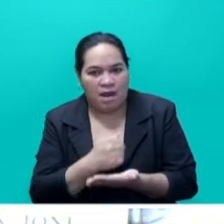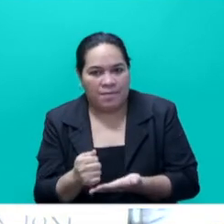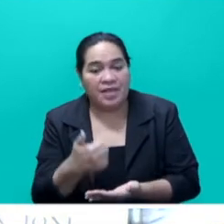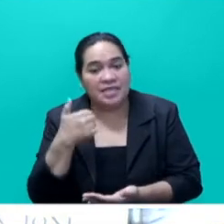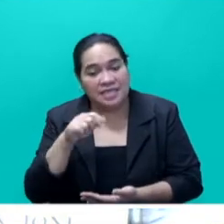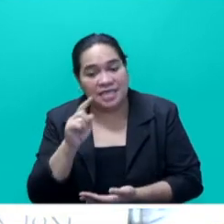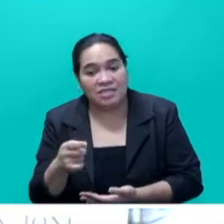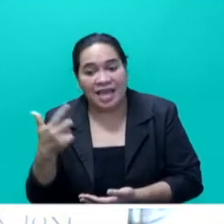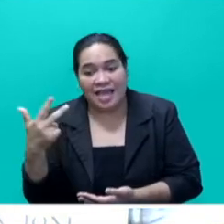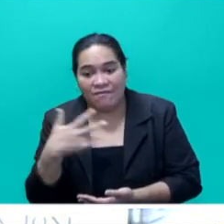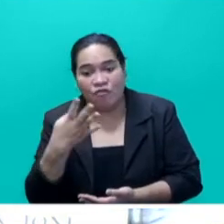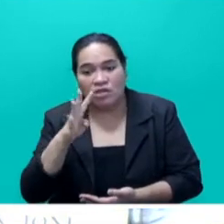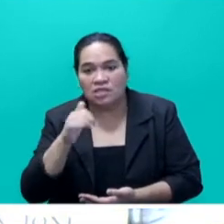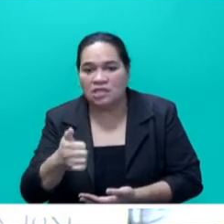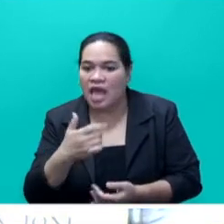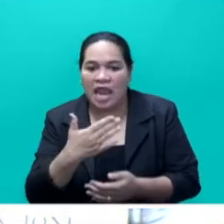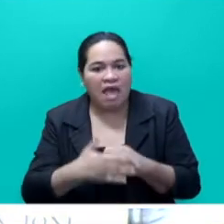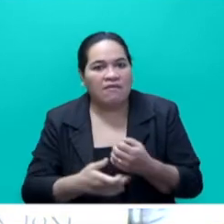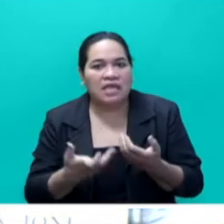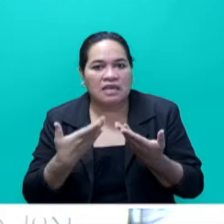6,846 did not give the TIN numbers.